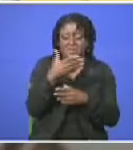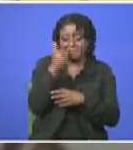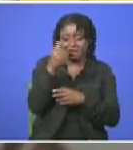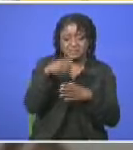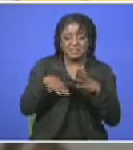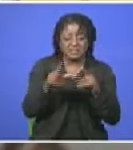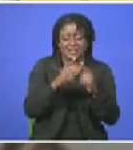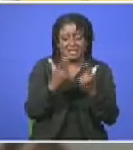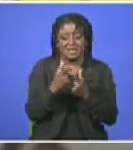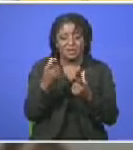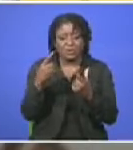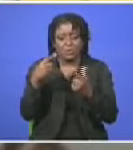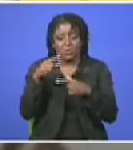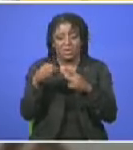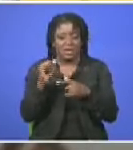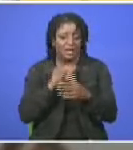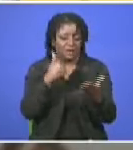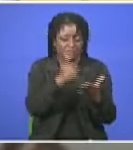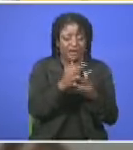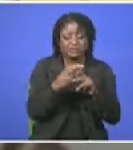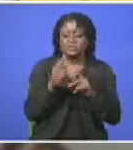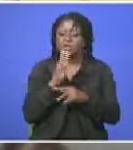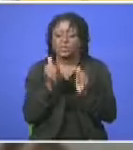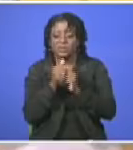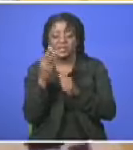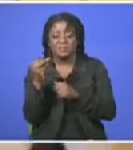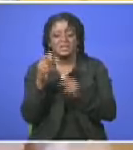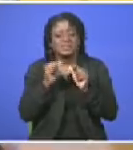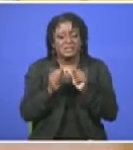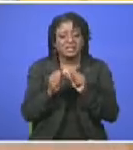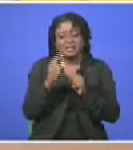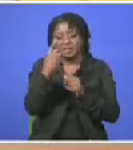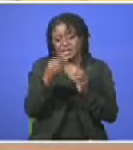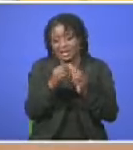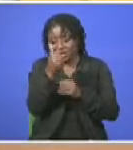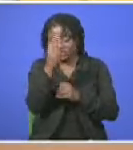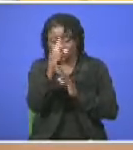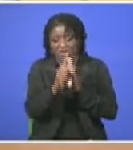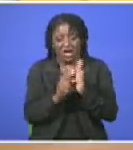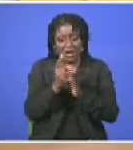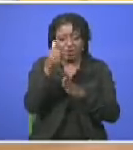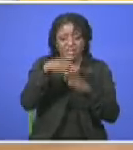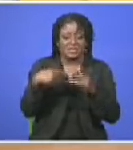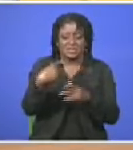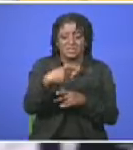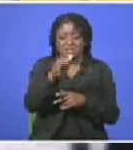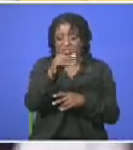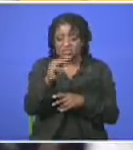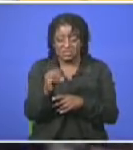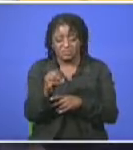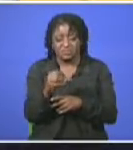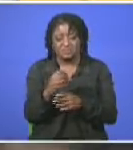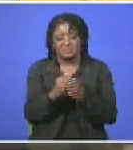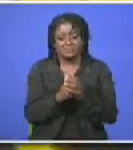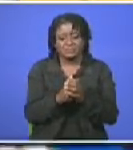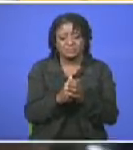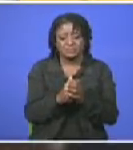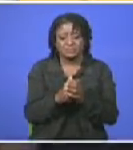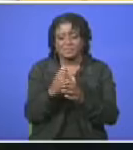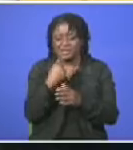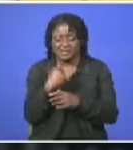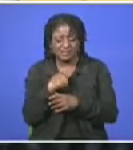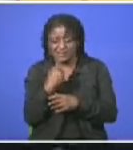to talk to him, he stayed an extra hour in the gym. And I was like, don't let me take you away from your work, young fella. Don't, because I'm here.